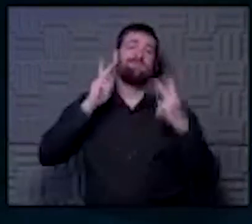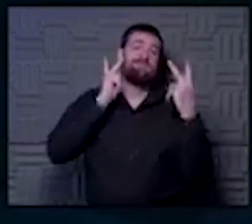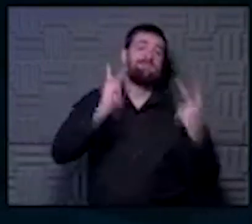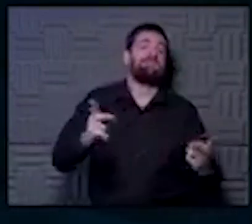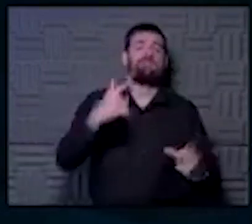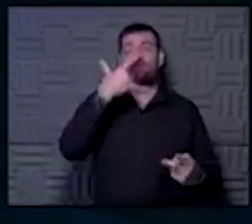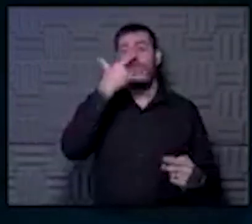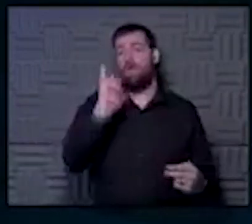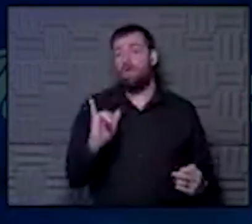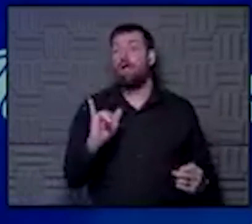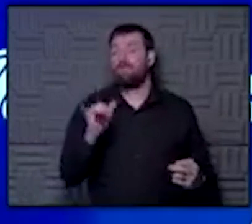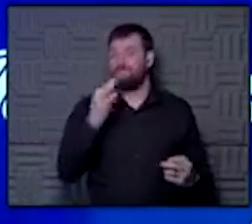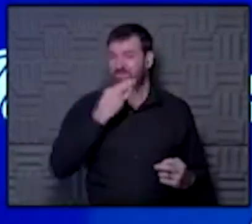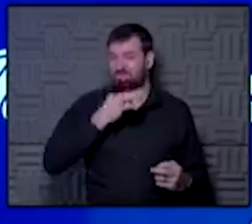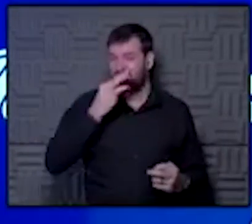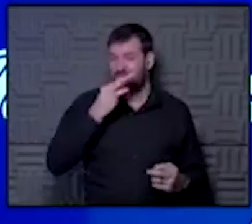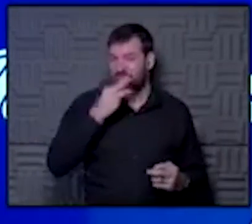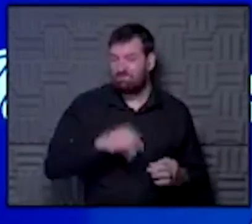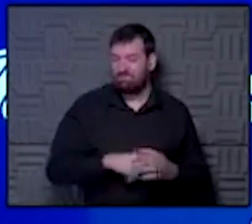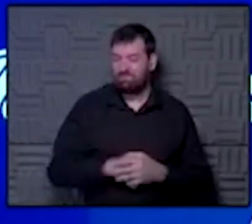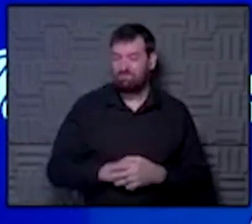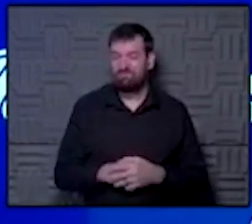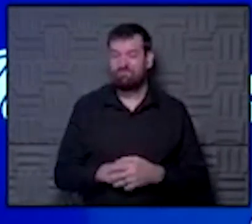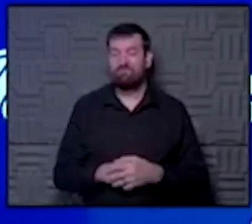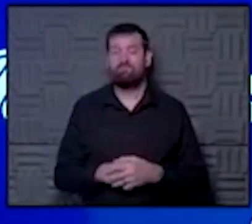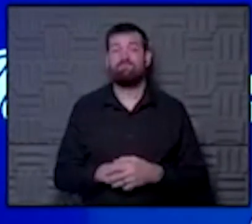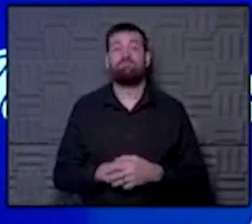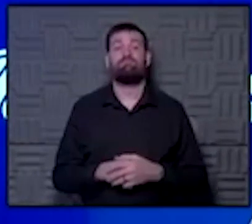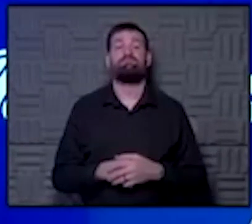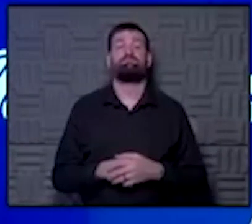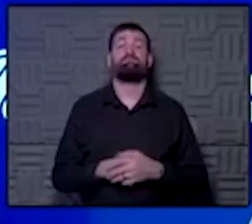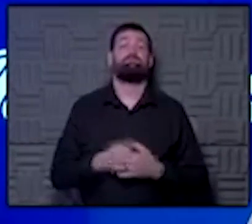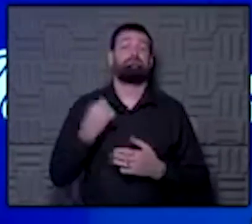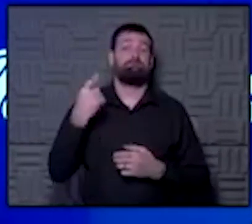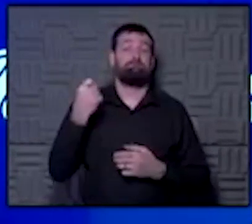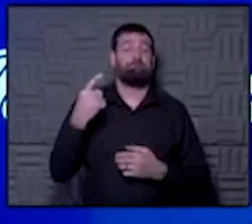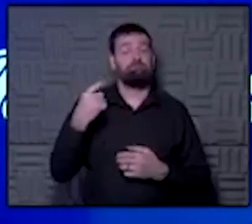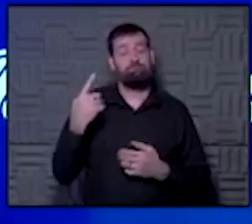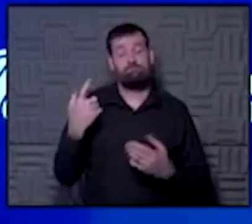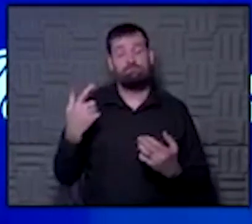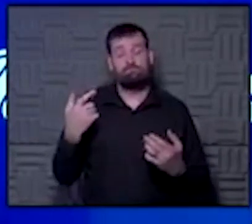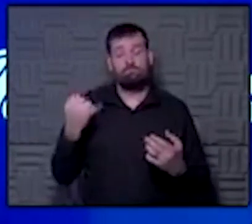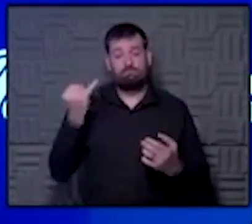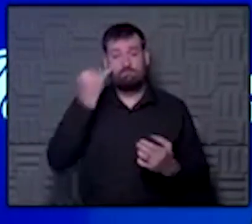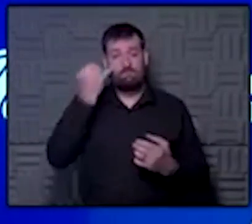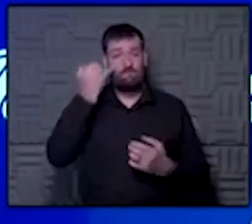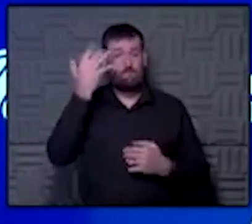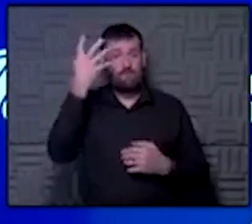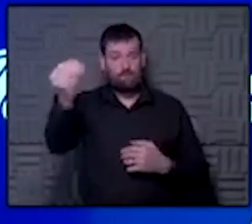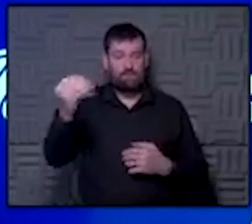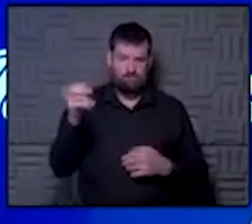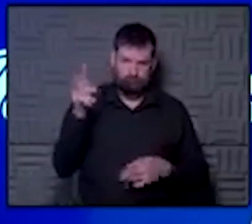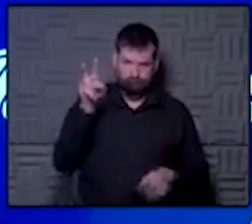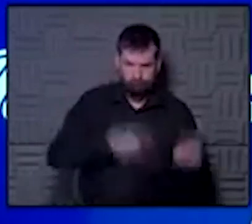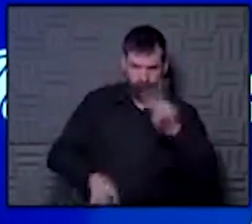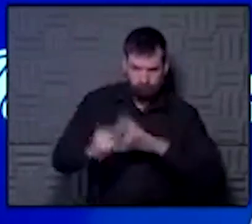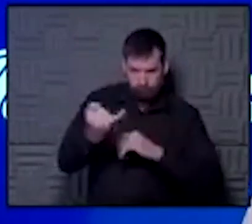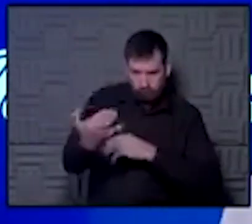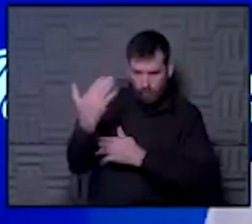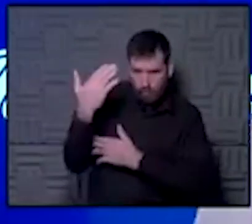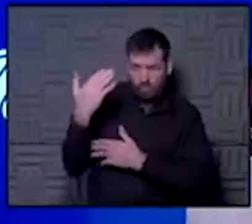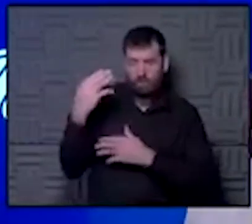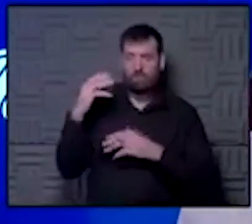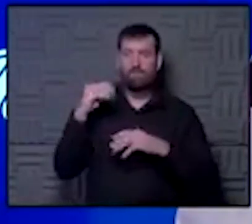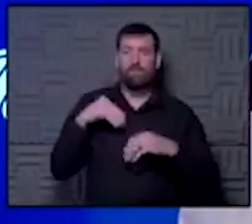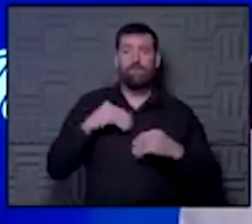cloud looks like. It's coming. But having said that, the reality is if you go out and look at yourself in the morning and you can just